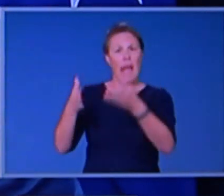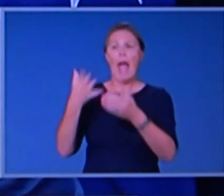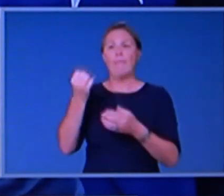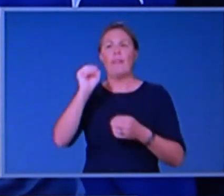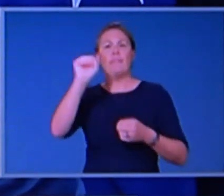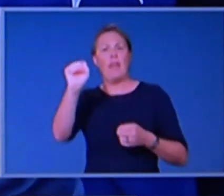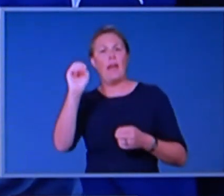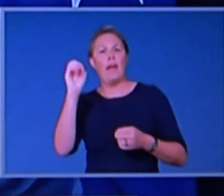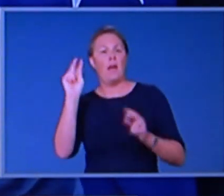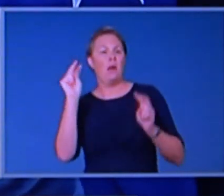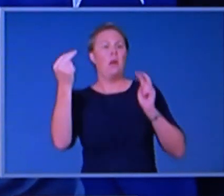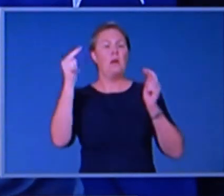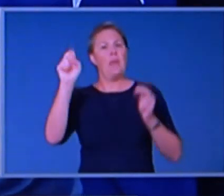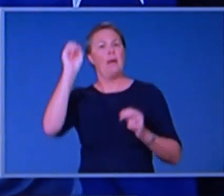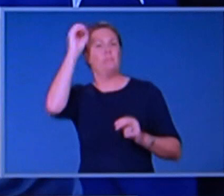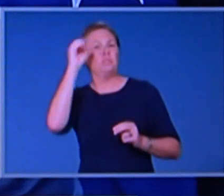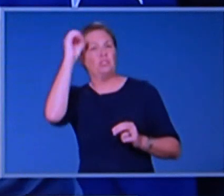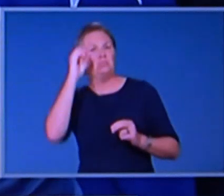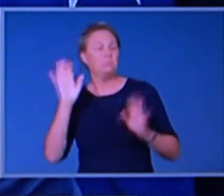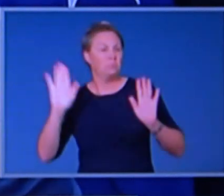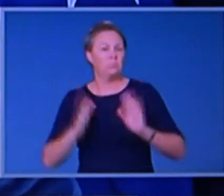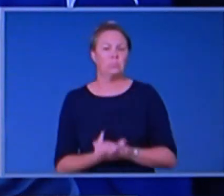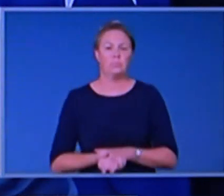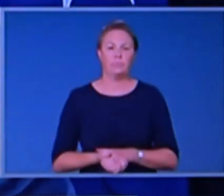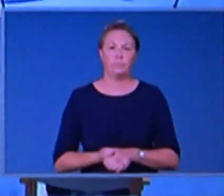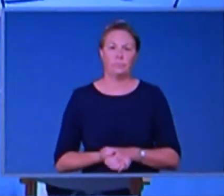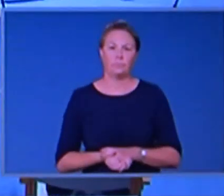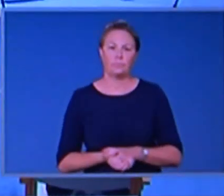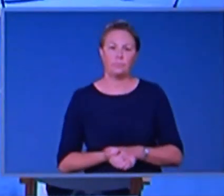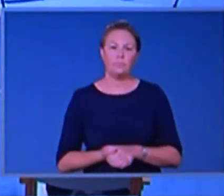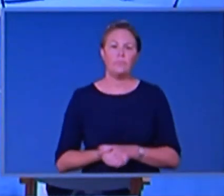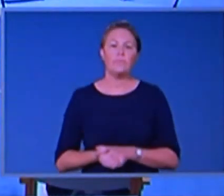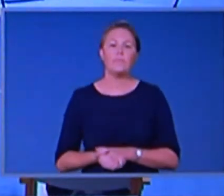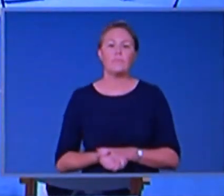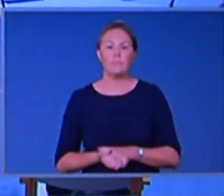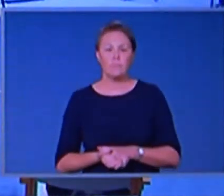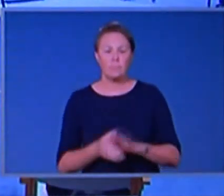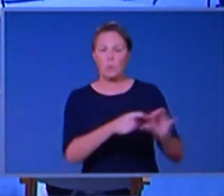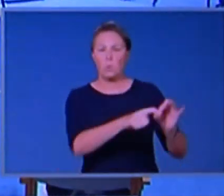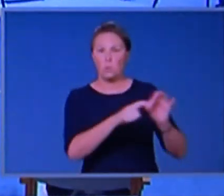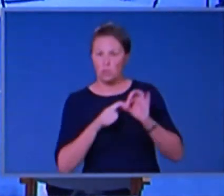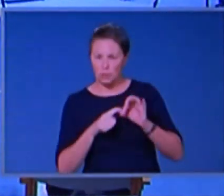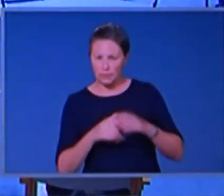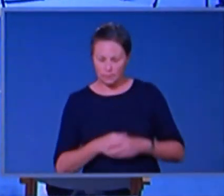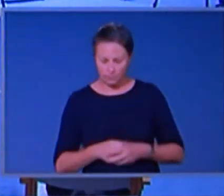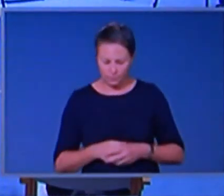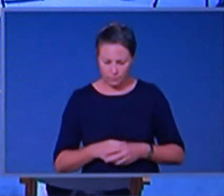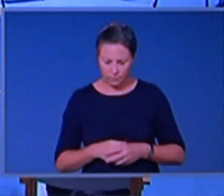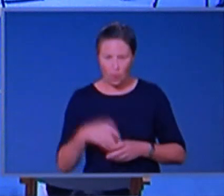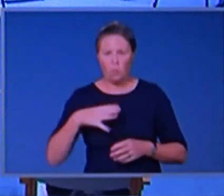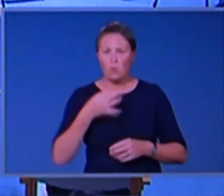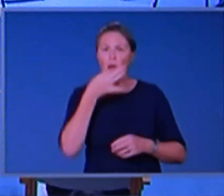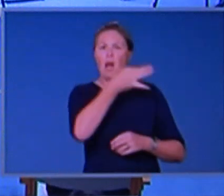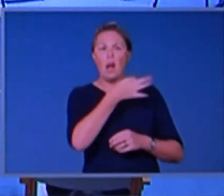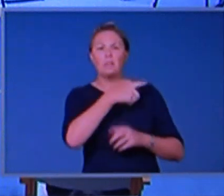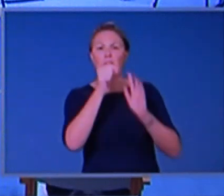I'm sure that's the context in which Peter's expressed those views. John? Thank you, Prime Minister. Dr. Murphy, are you able to